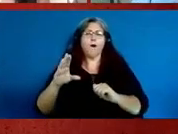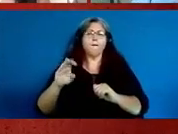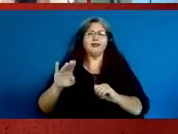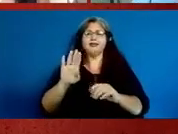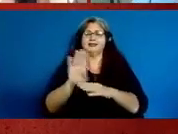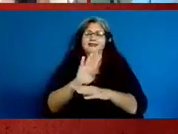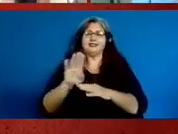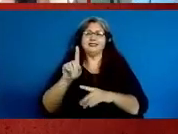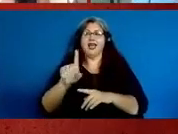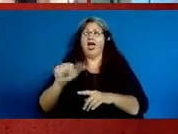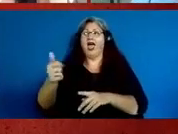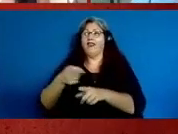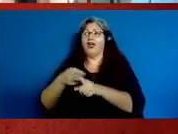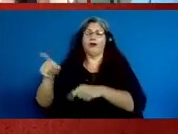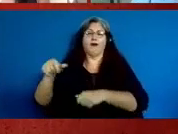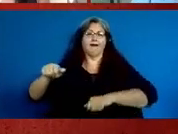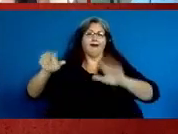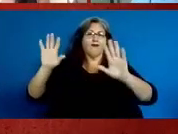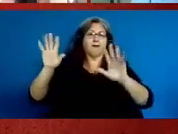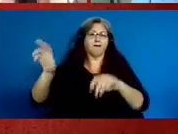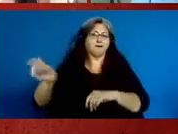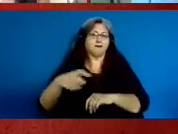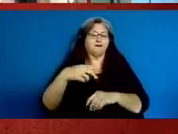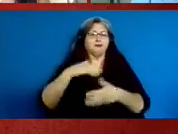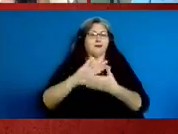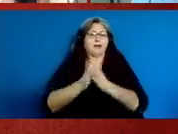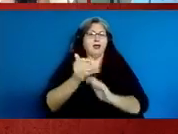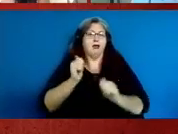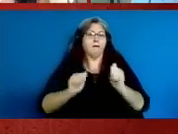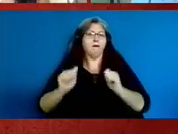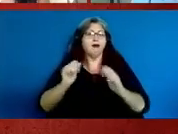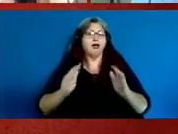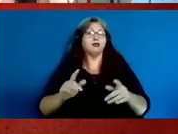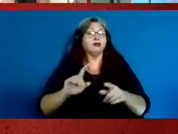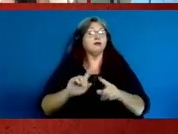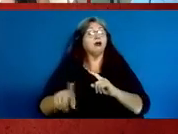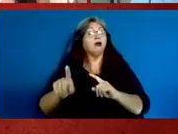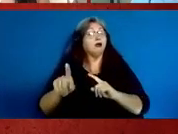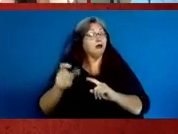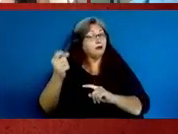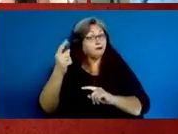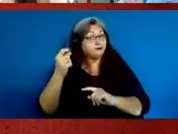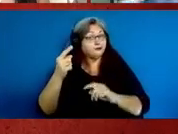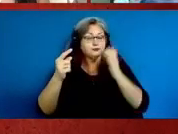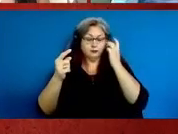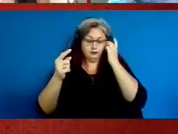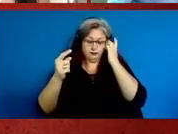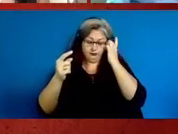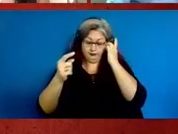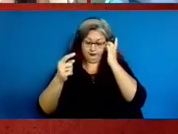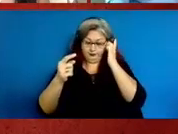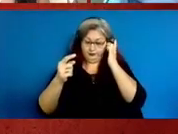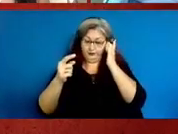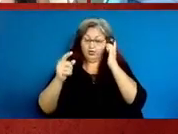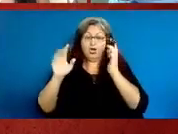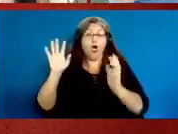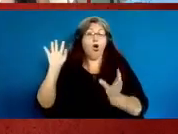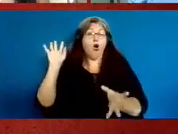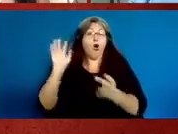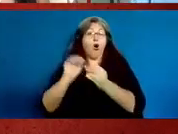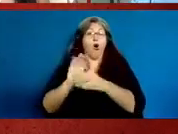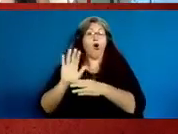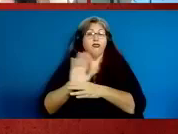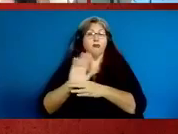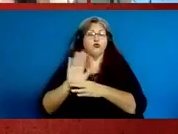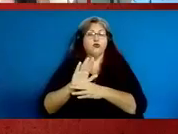other career and became an actor. But however, in all those movies I did in the